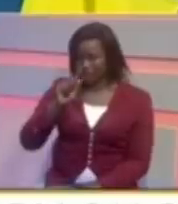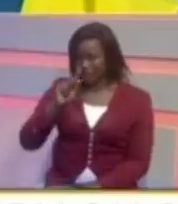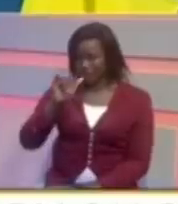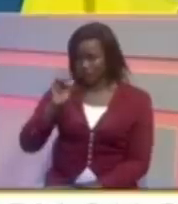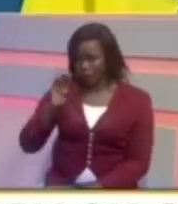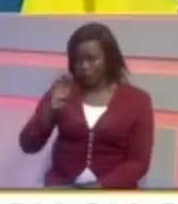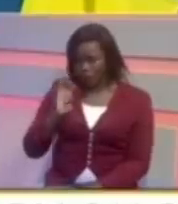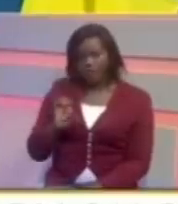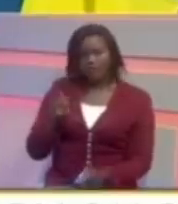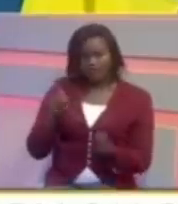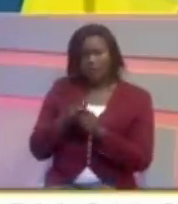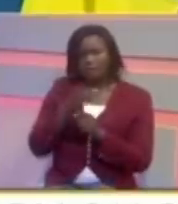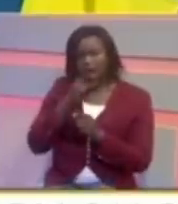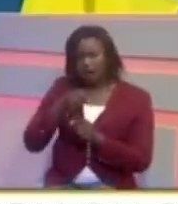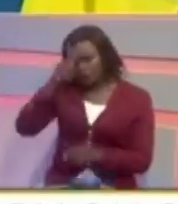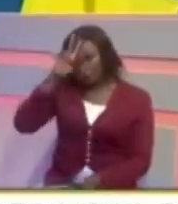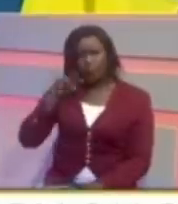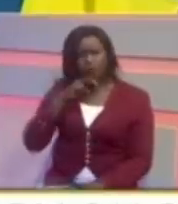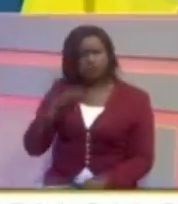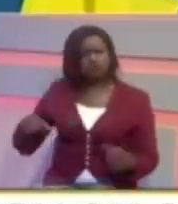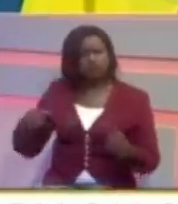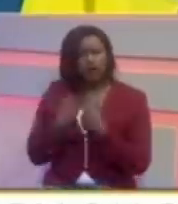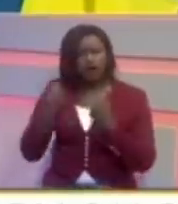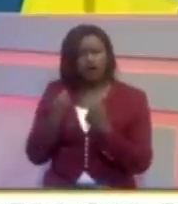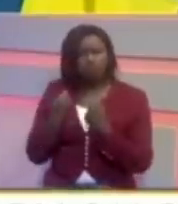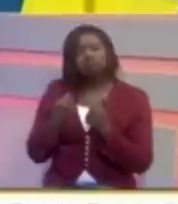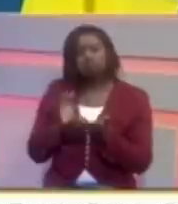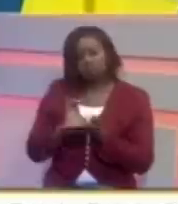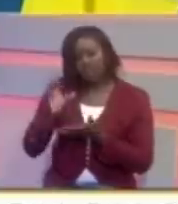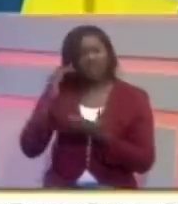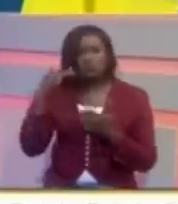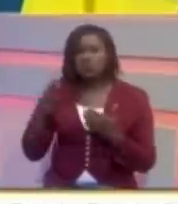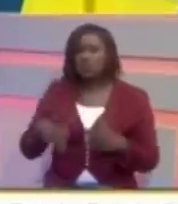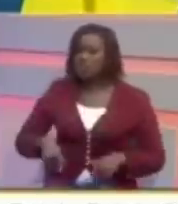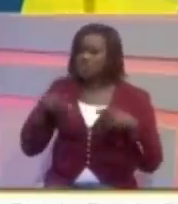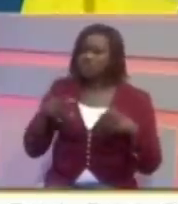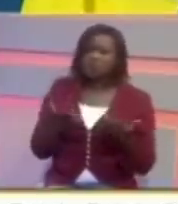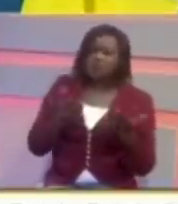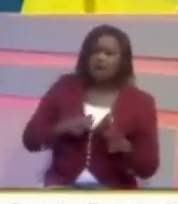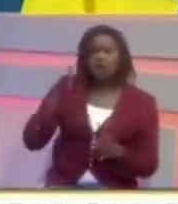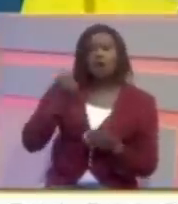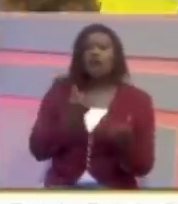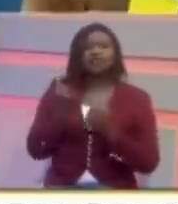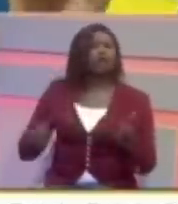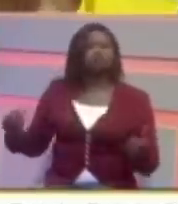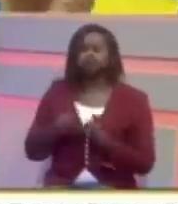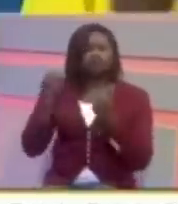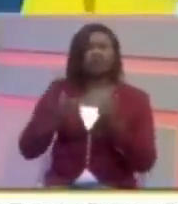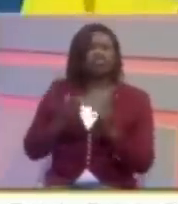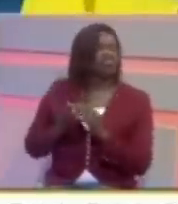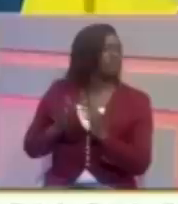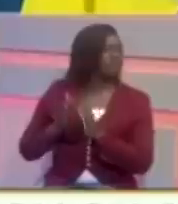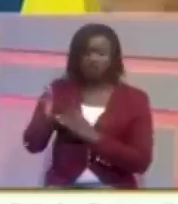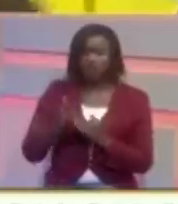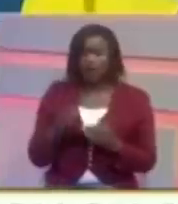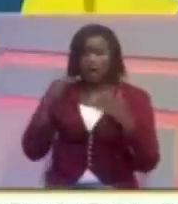got, was, no, I don't know whether he survived, because the car knocked it, because I didn't wait to check whether